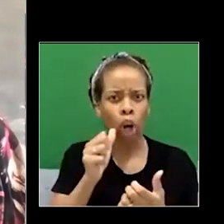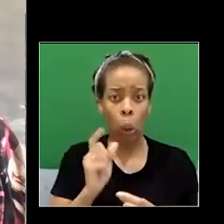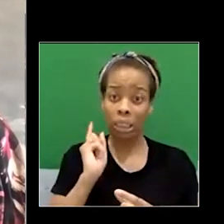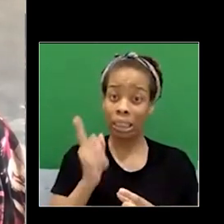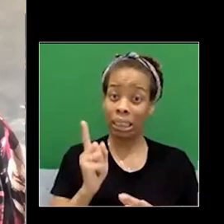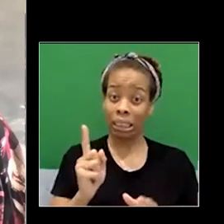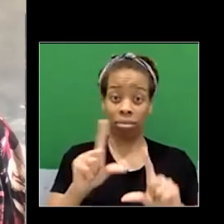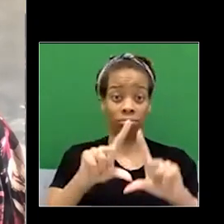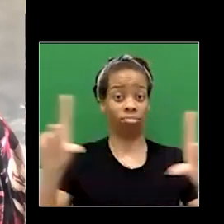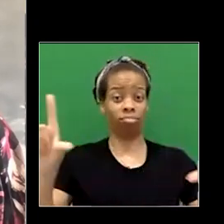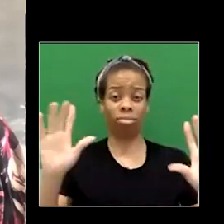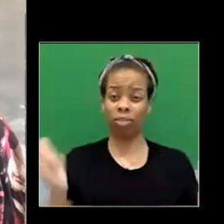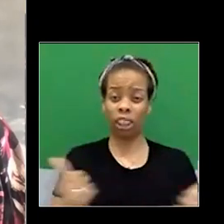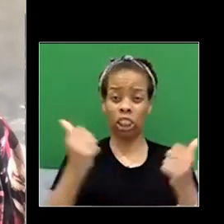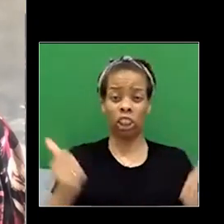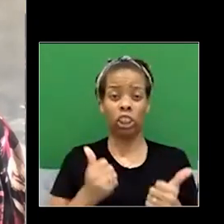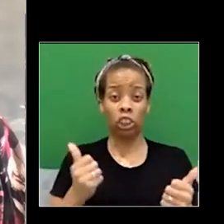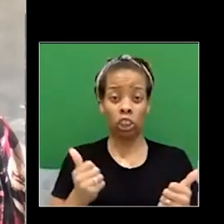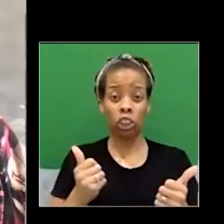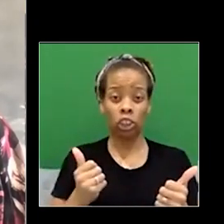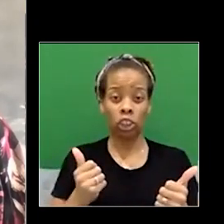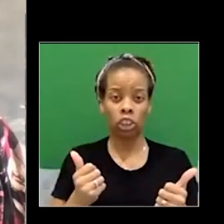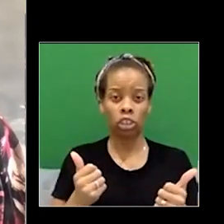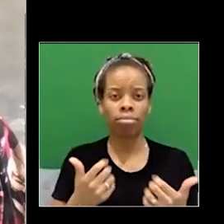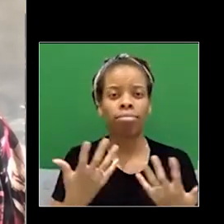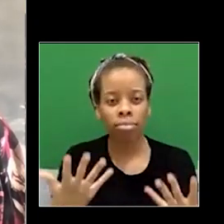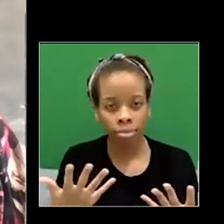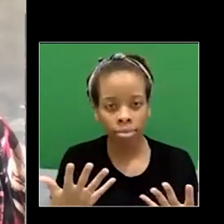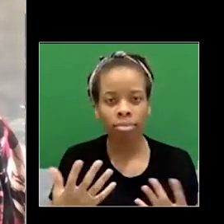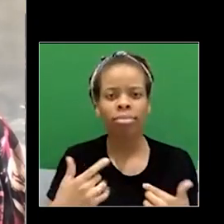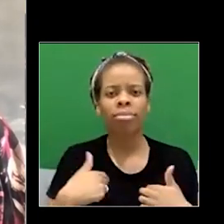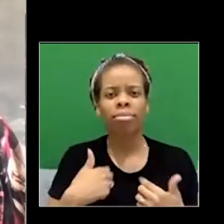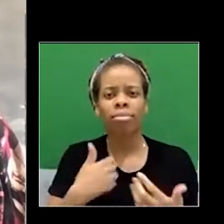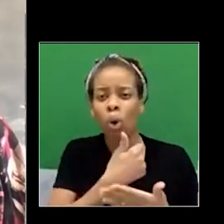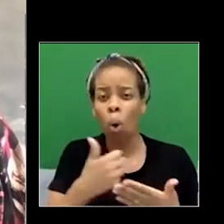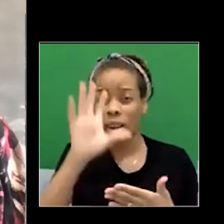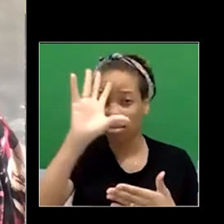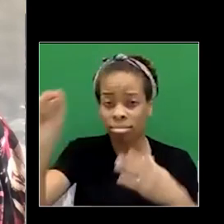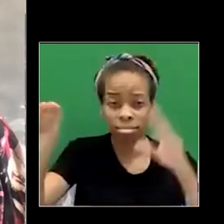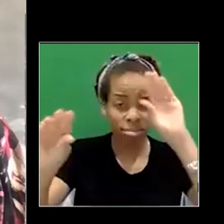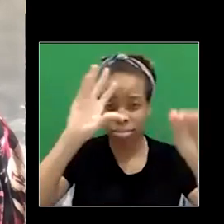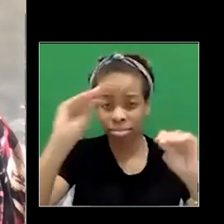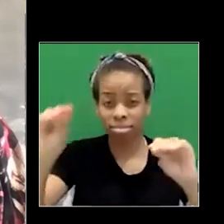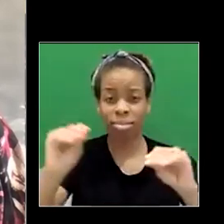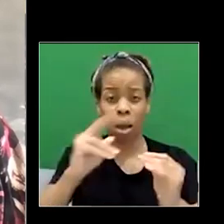always saying to painting or trying to say to painting students when I'm teaching,